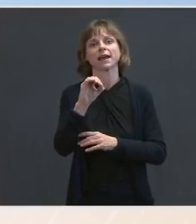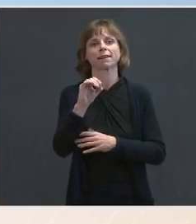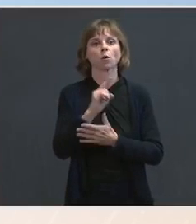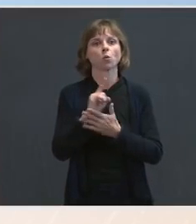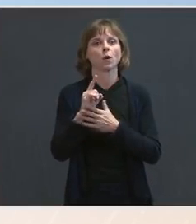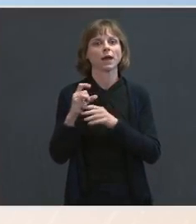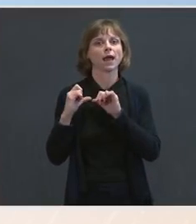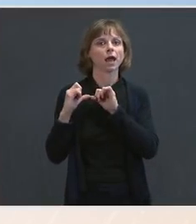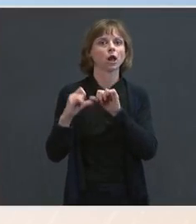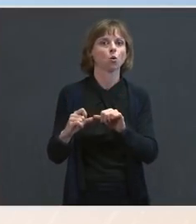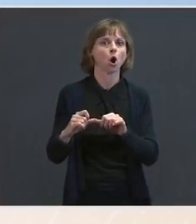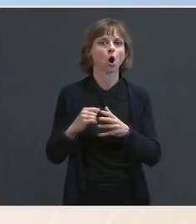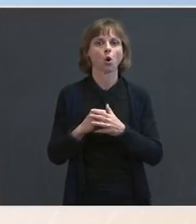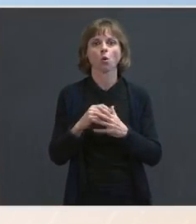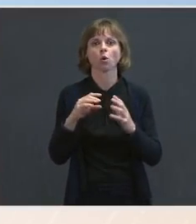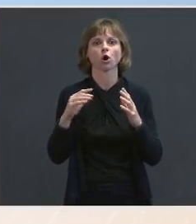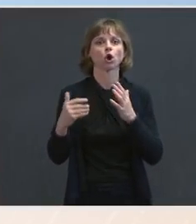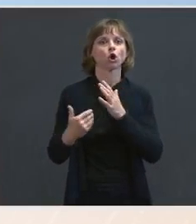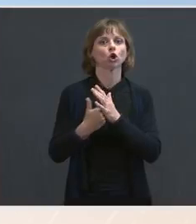with new unemployment claims